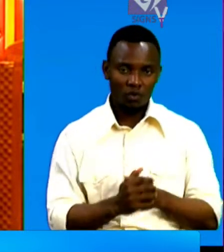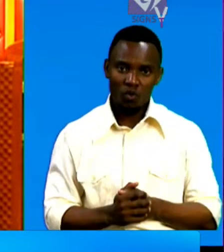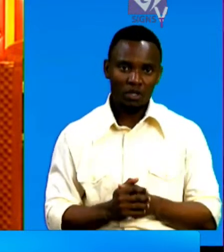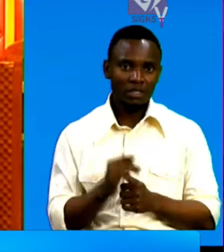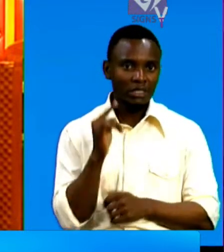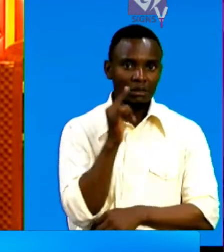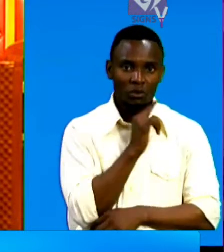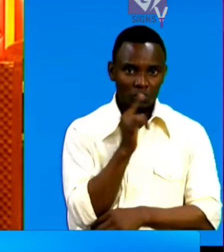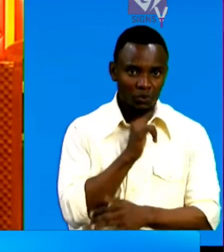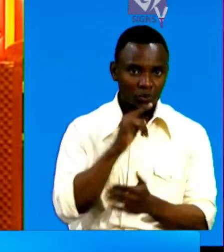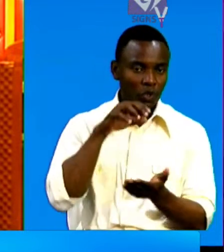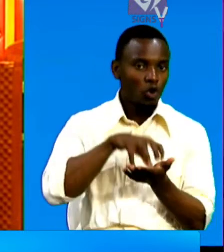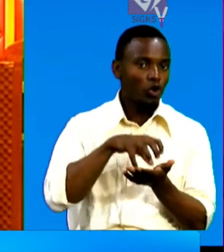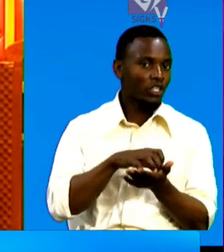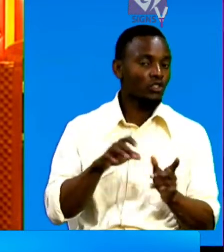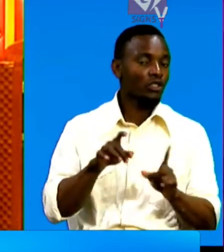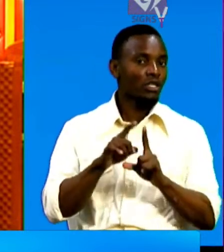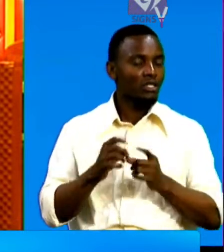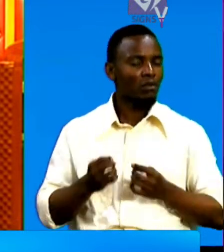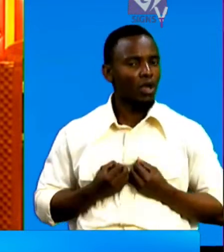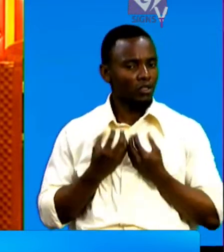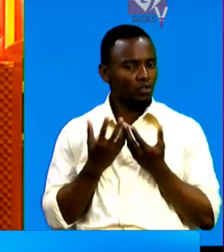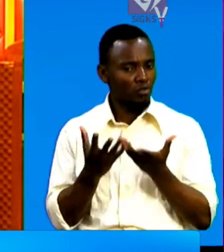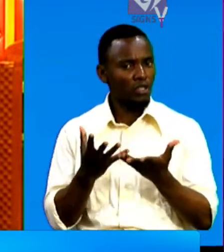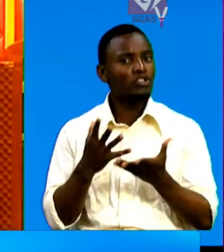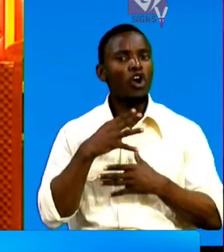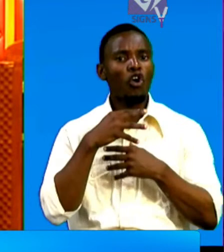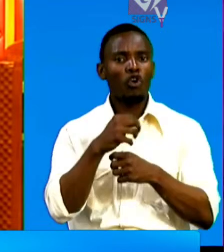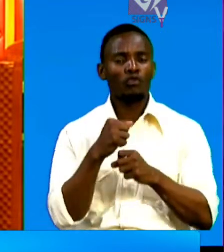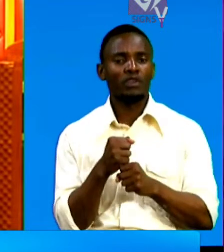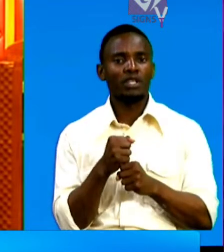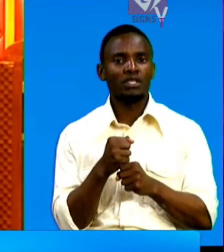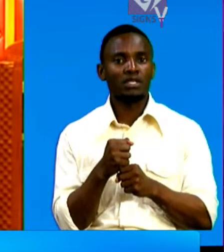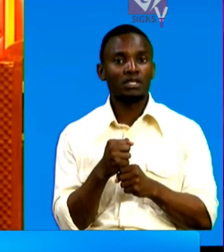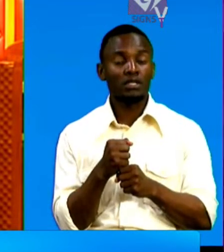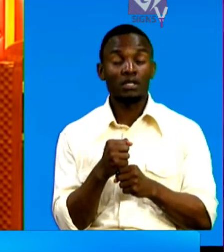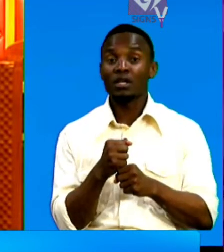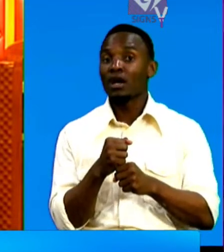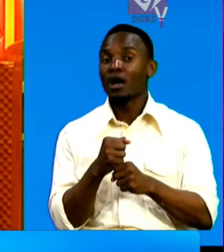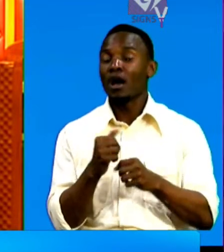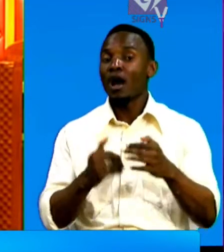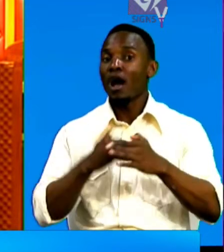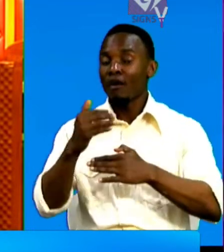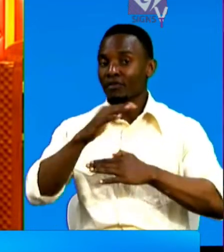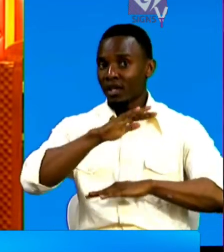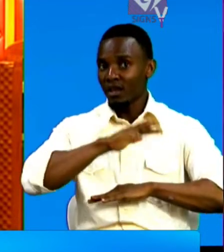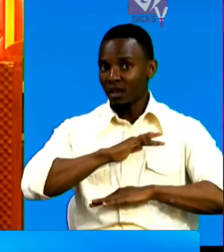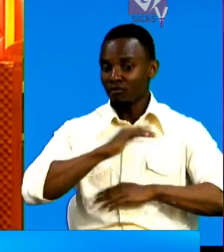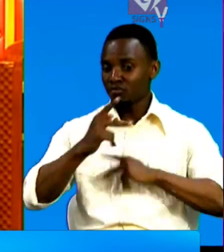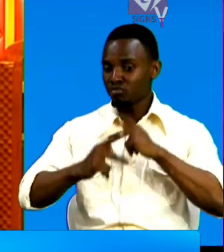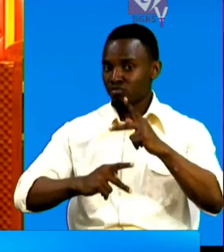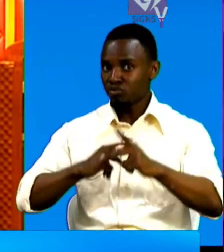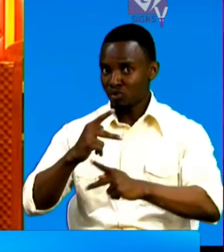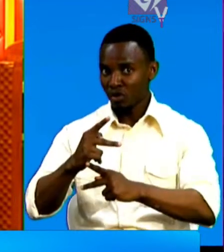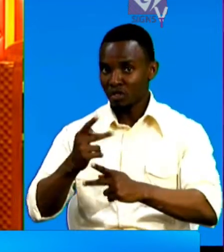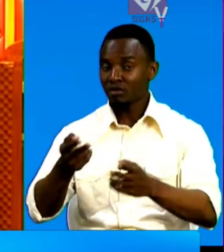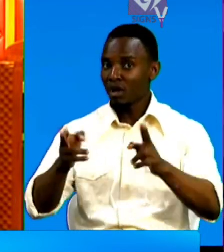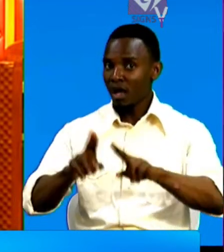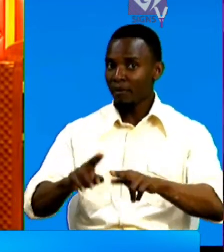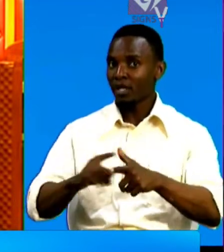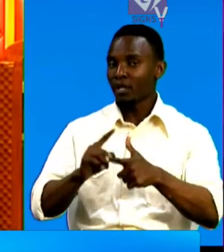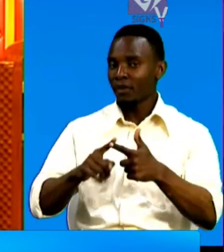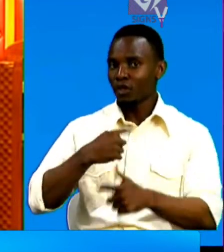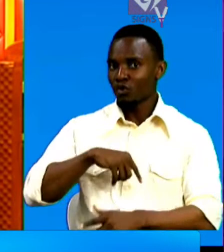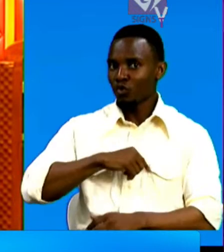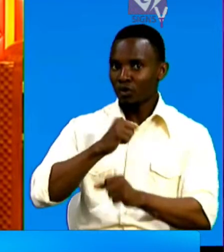and express well-founded confidence that when sufficient progress is made, we shall do much more